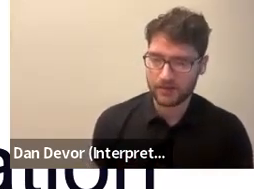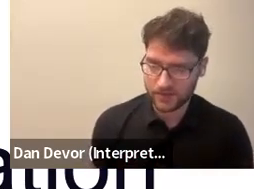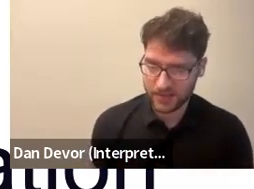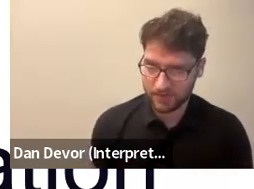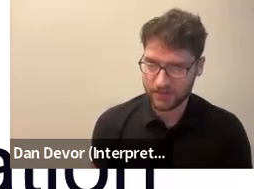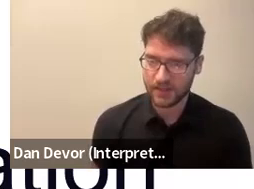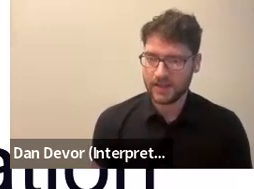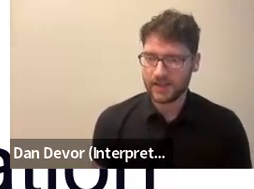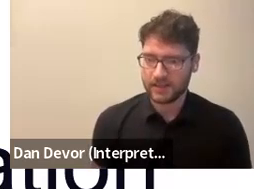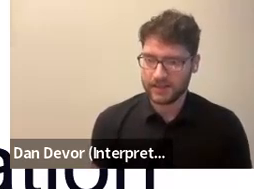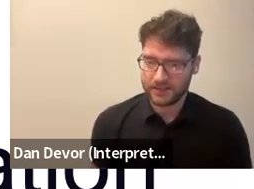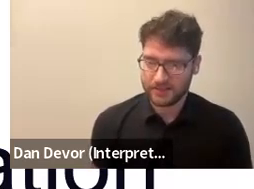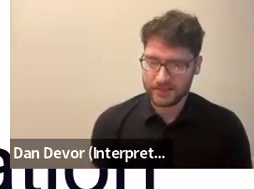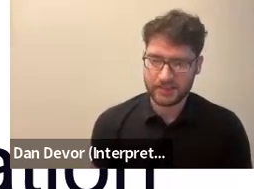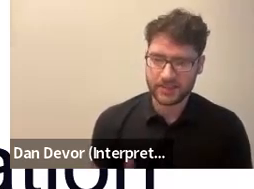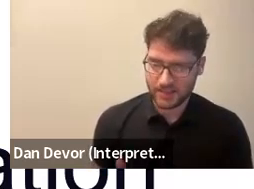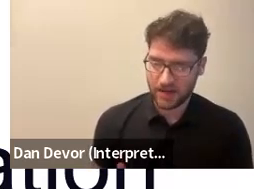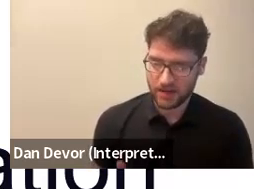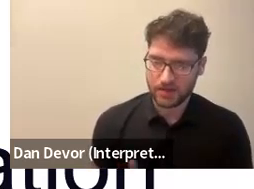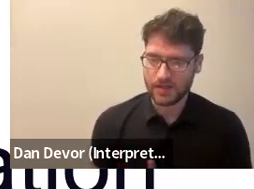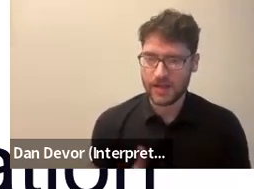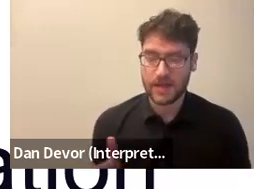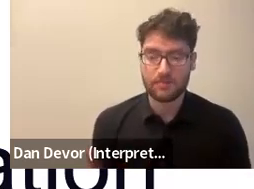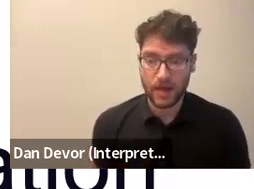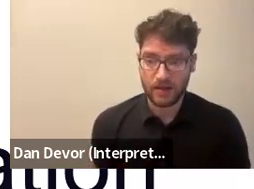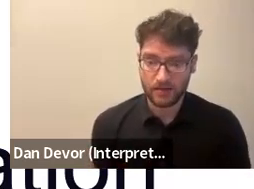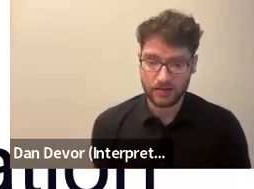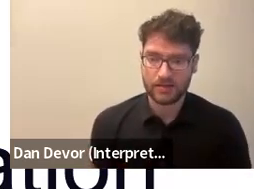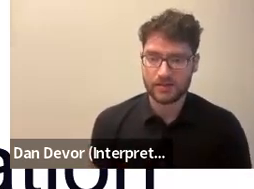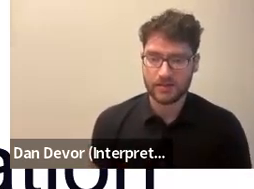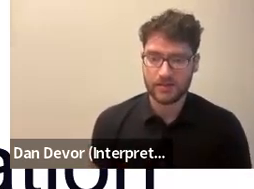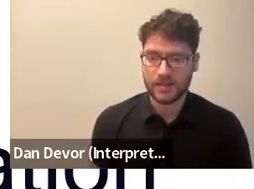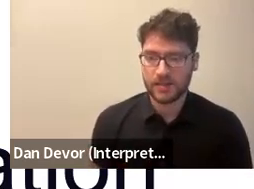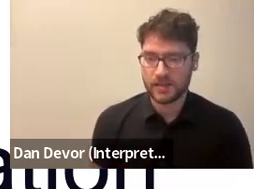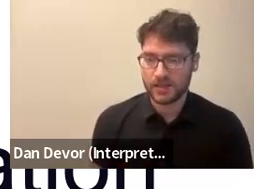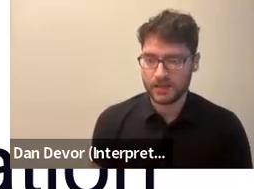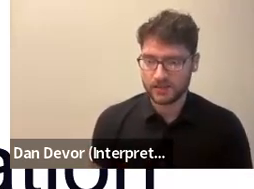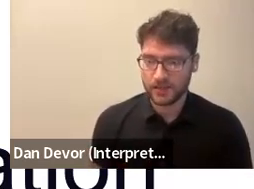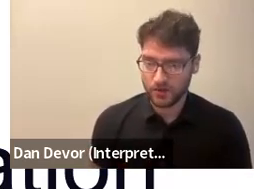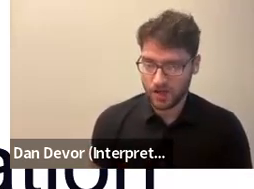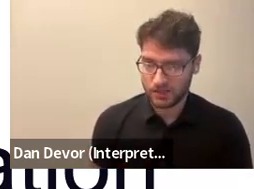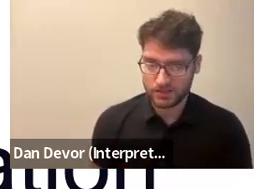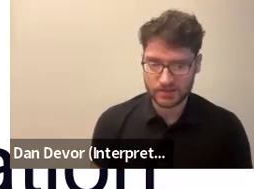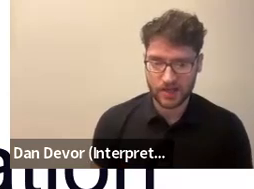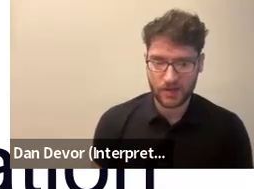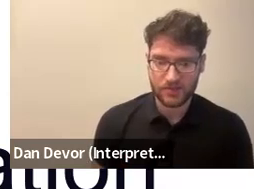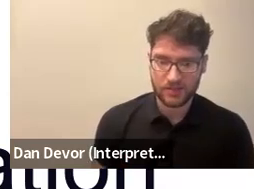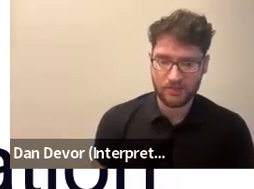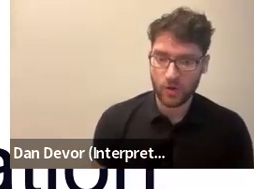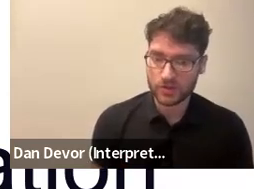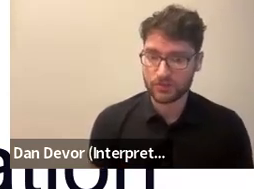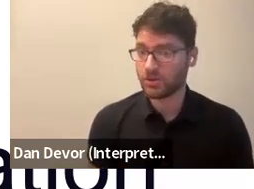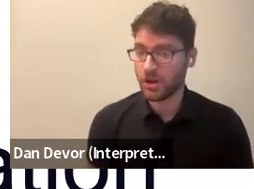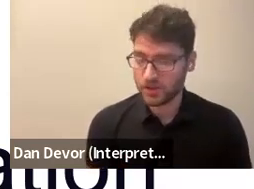American Annals for the Deaf. He set that up. And then Bell later on set up